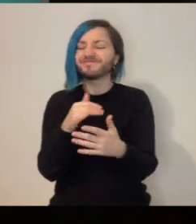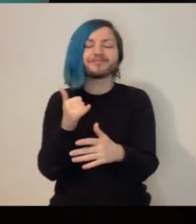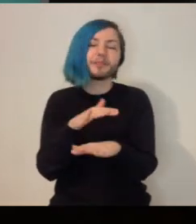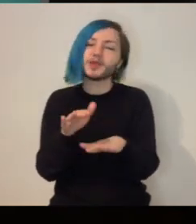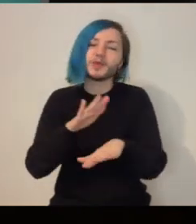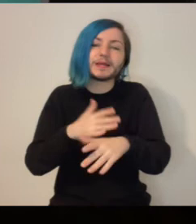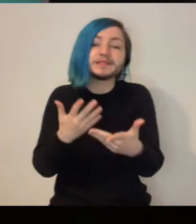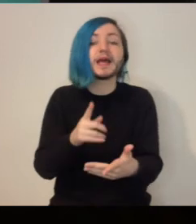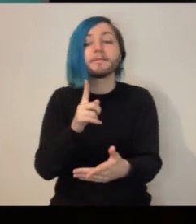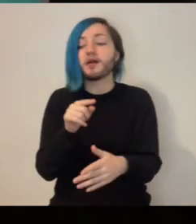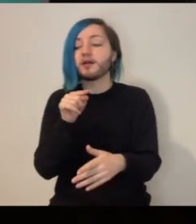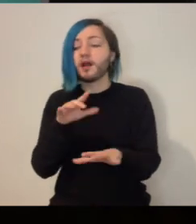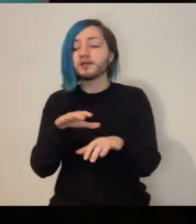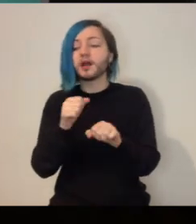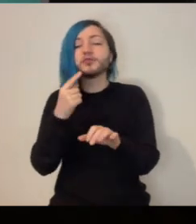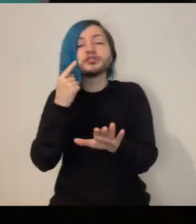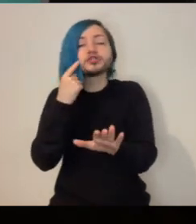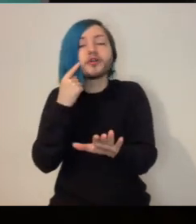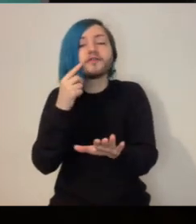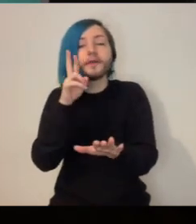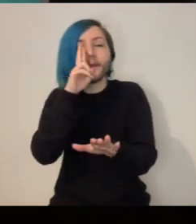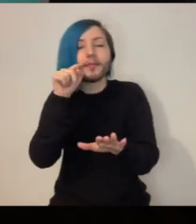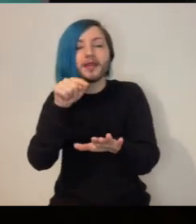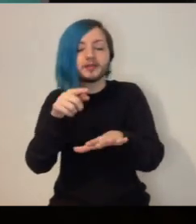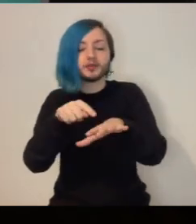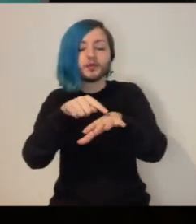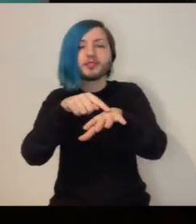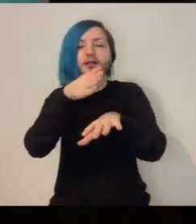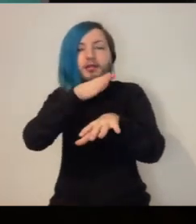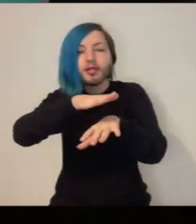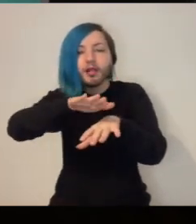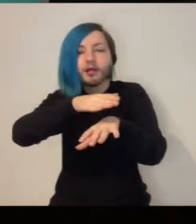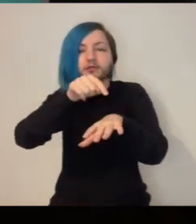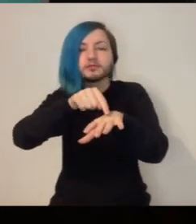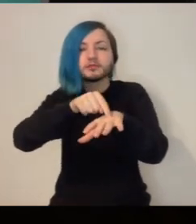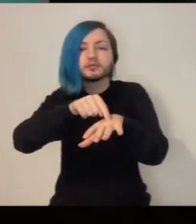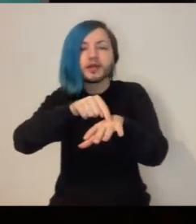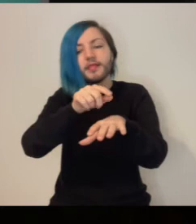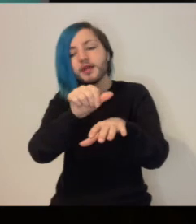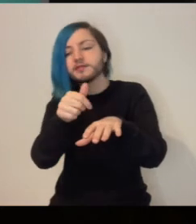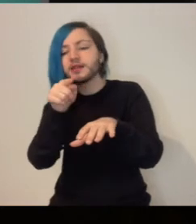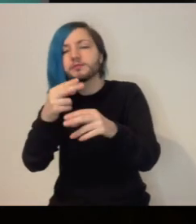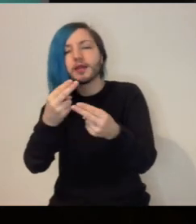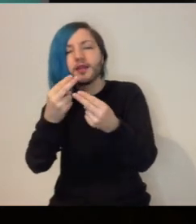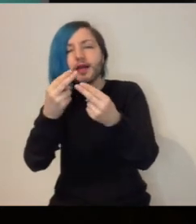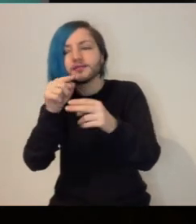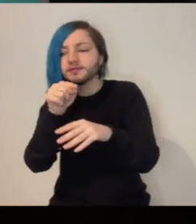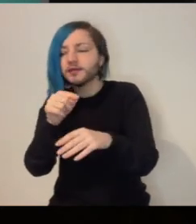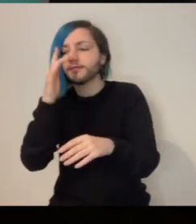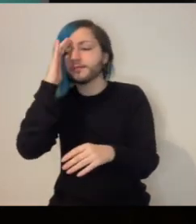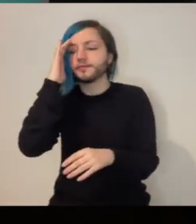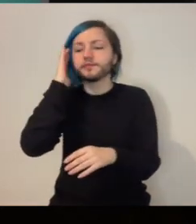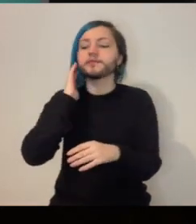might put this very softly, this purple here. So this bit's darker where the knuckle sinks in, and then this is a bit softer. And